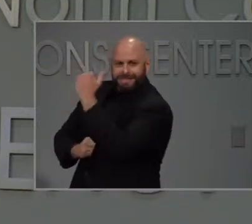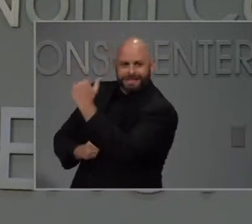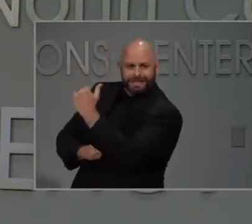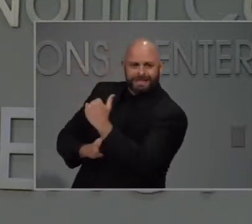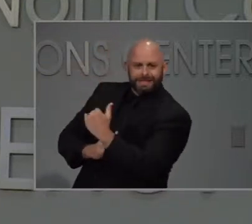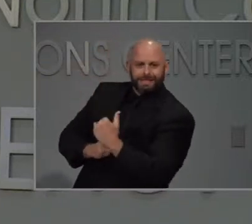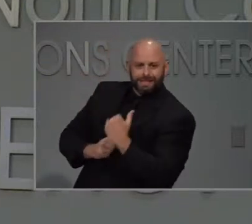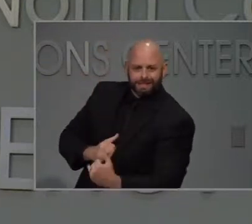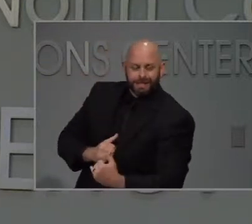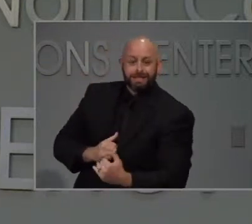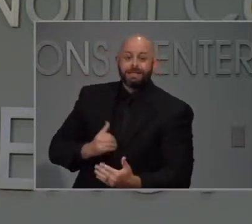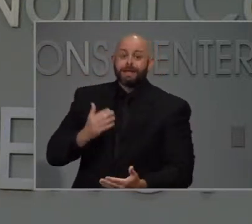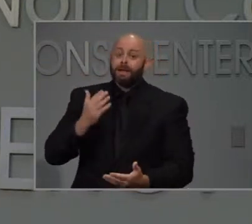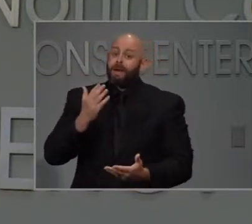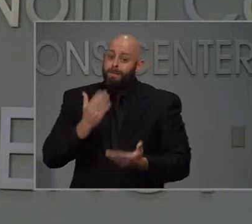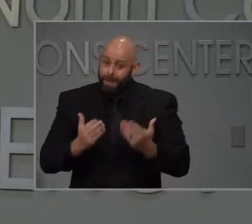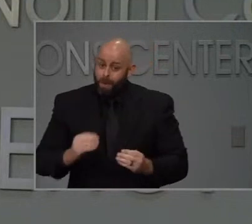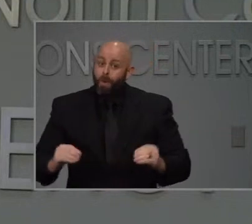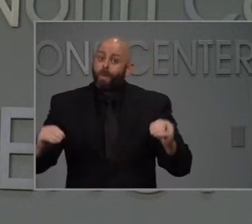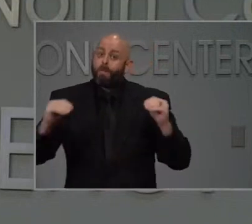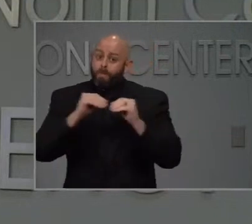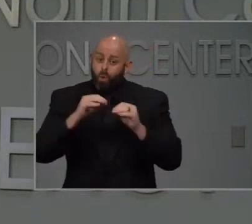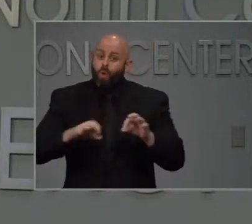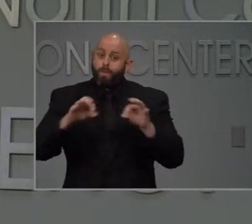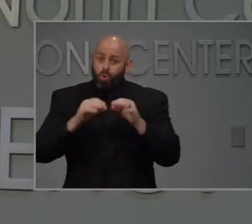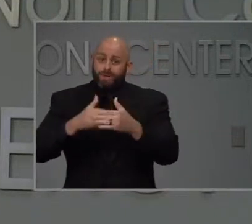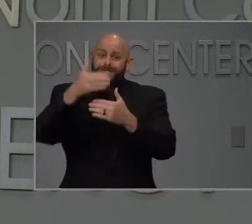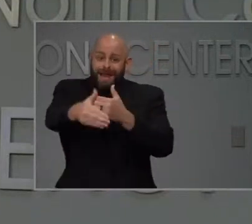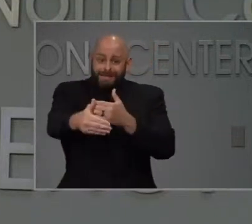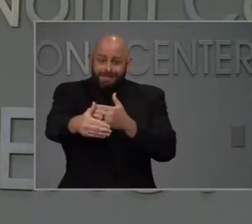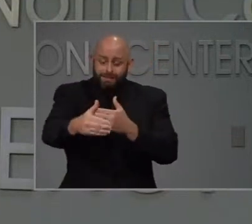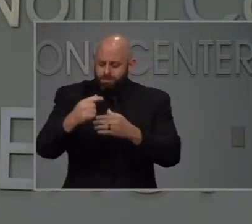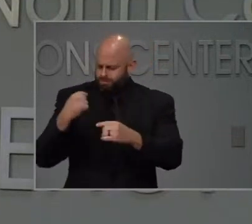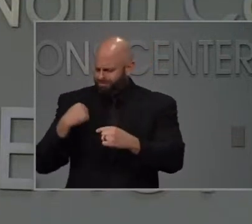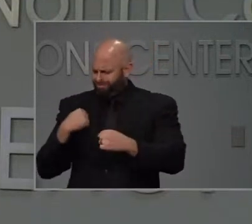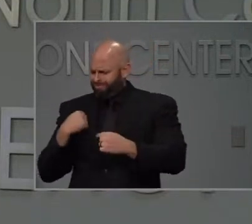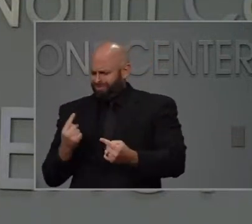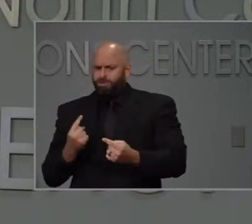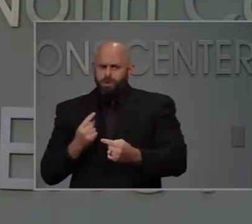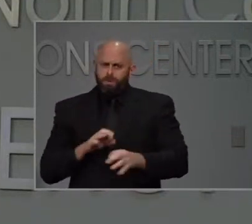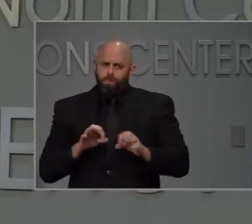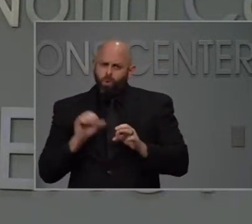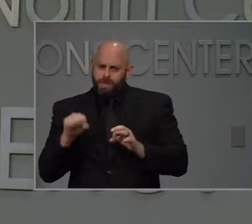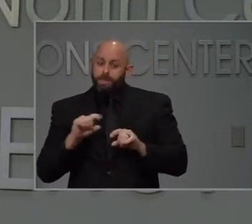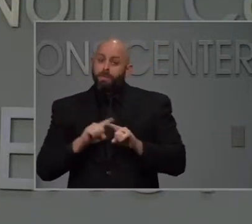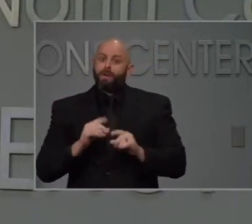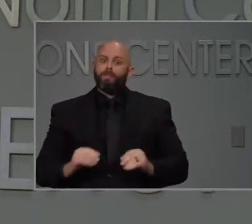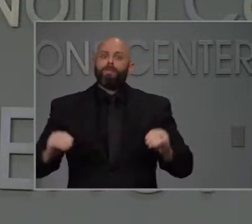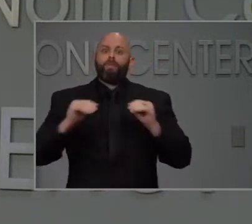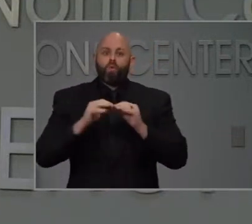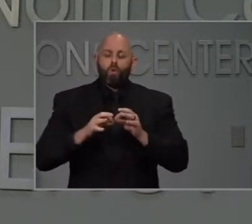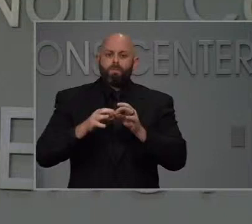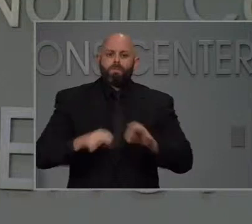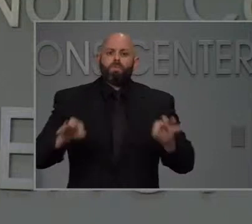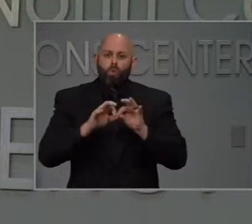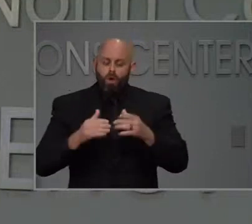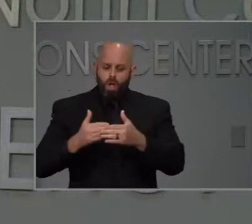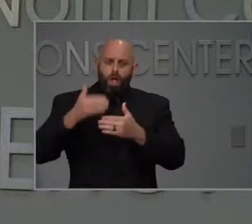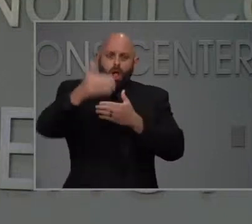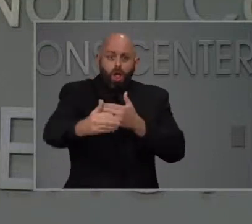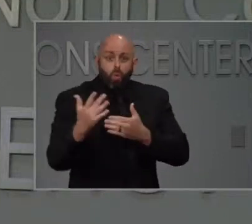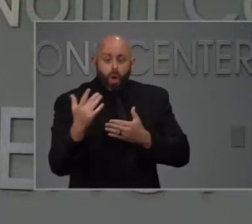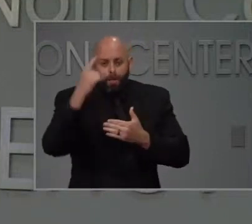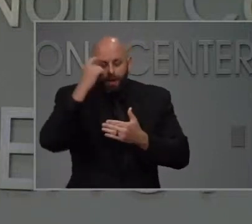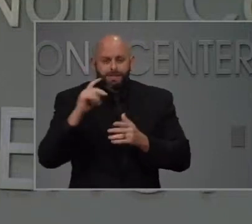becoming even more important as restrictions are eased through this process. And we're hoping that